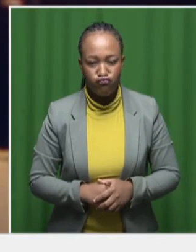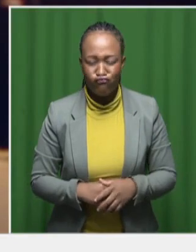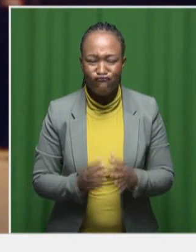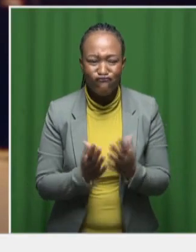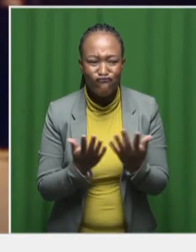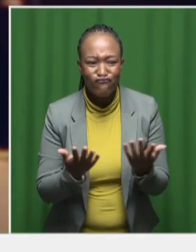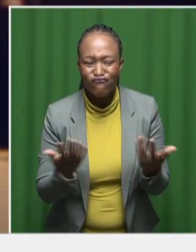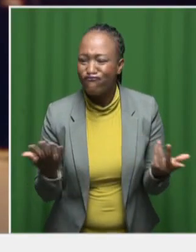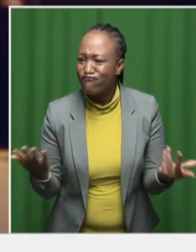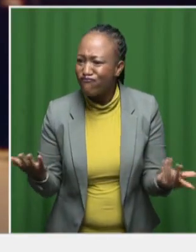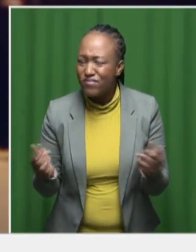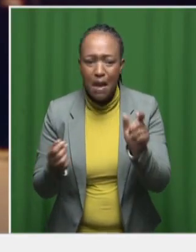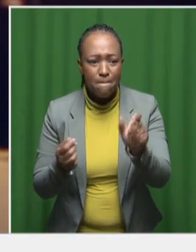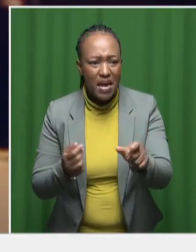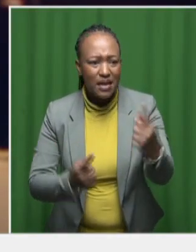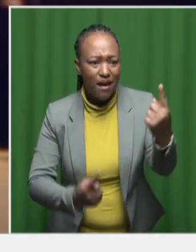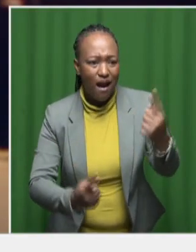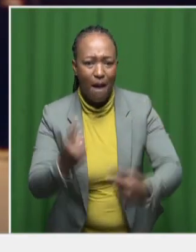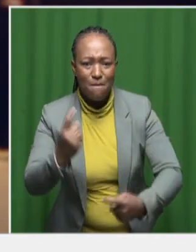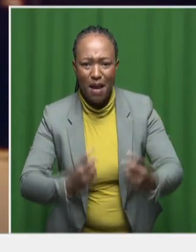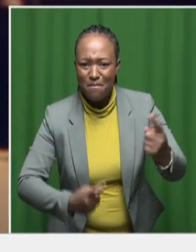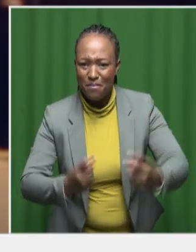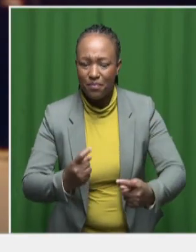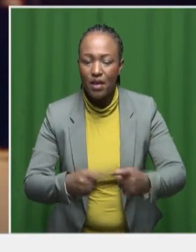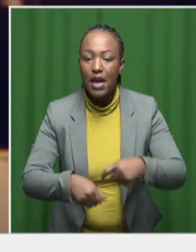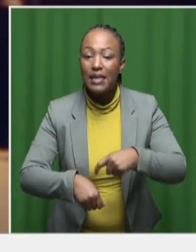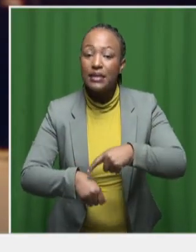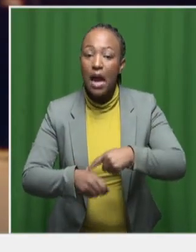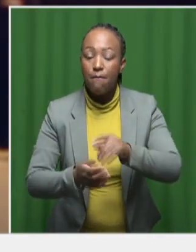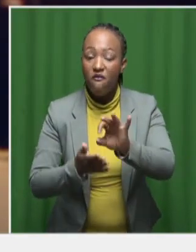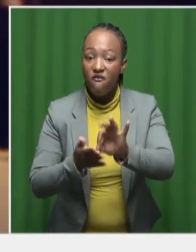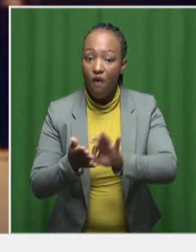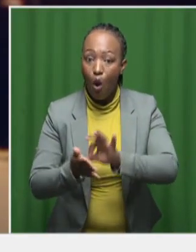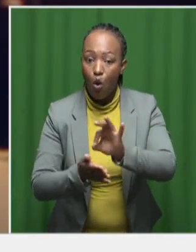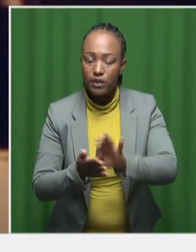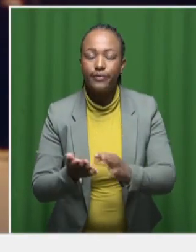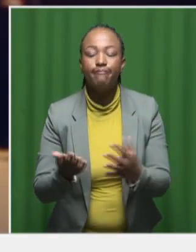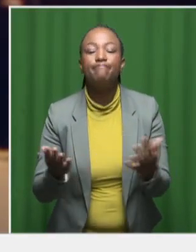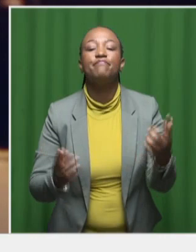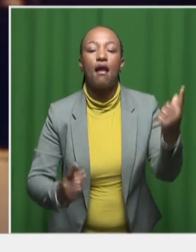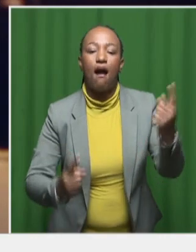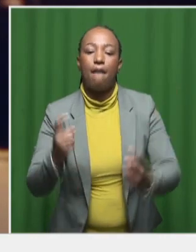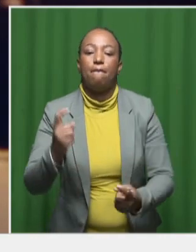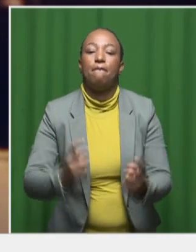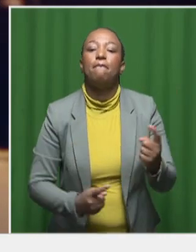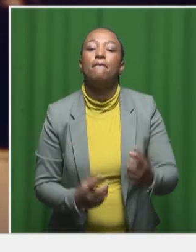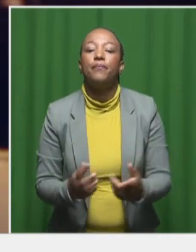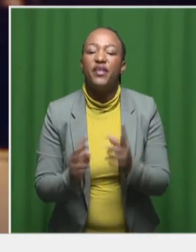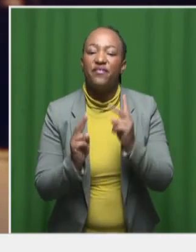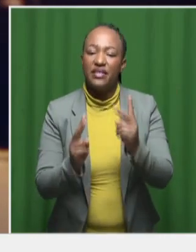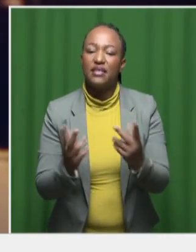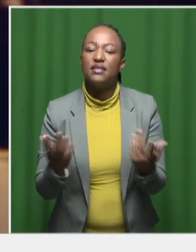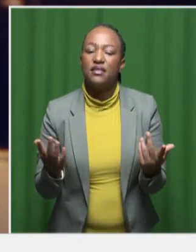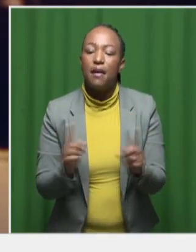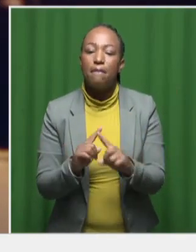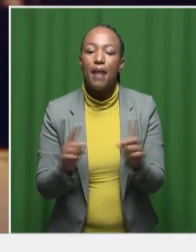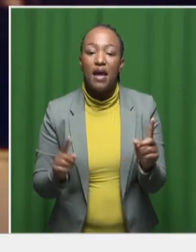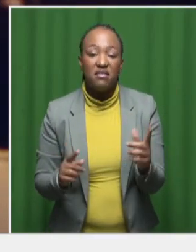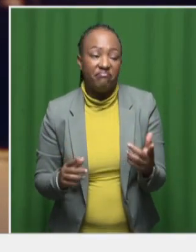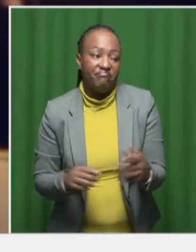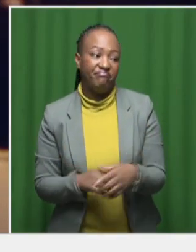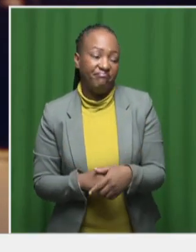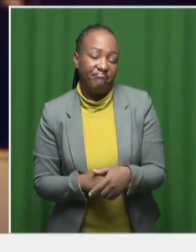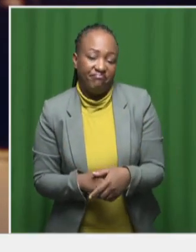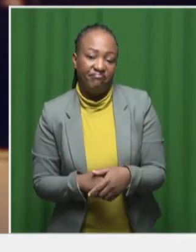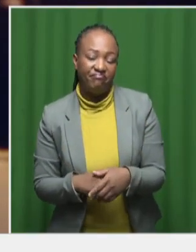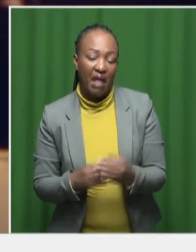coming anywhere near the villages until it's voting time. And when it's voting time, you get visited. Other than that, nobody cares.